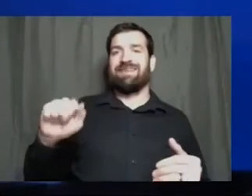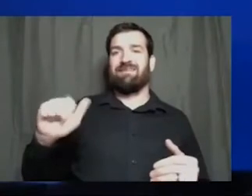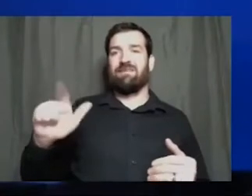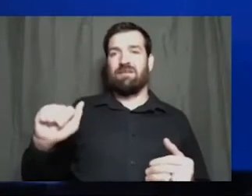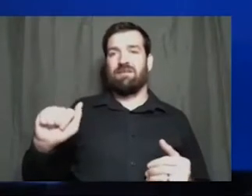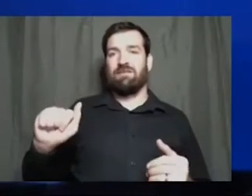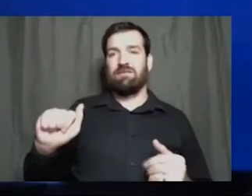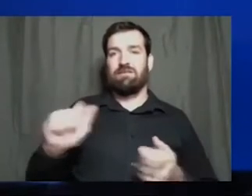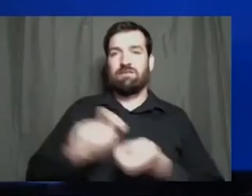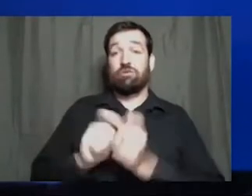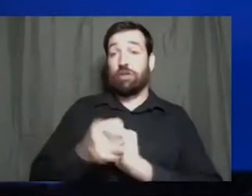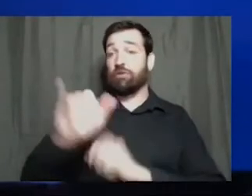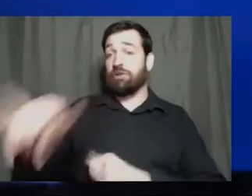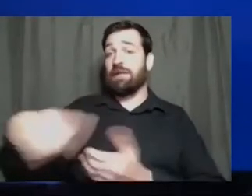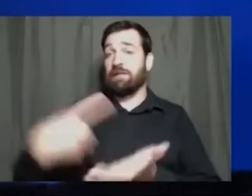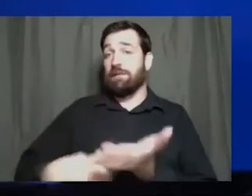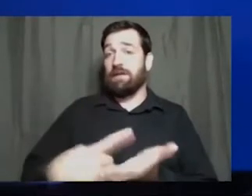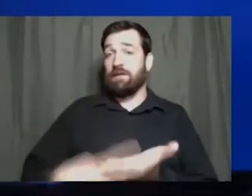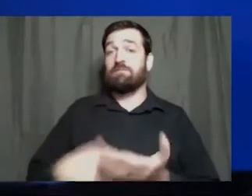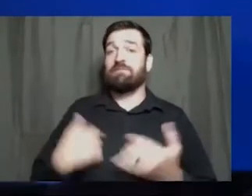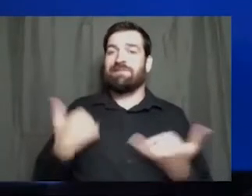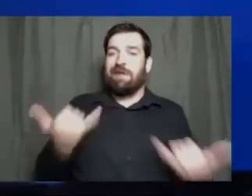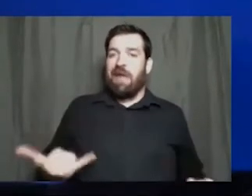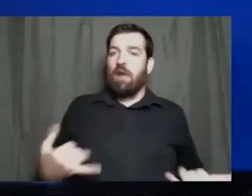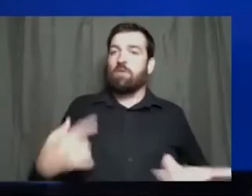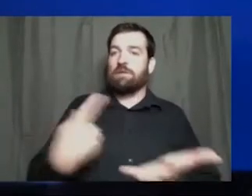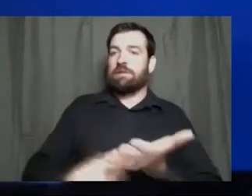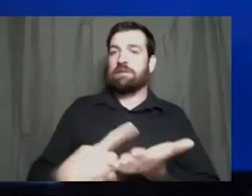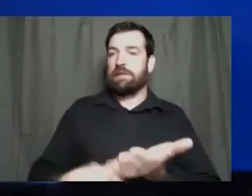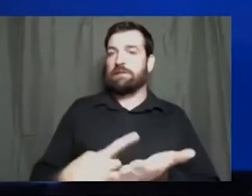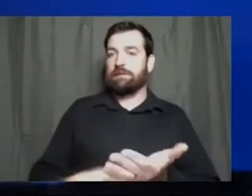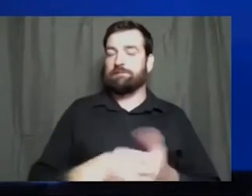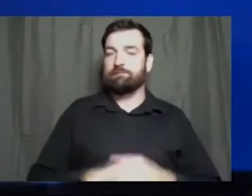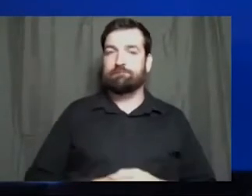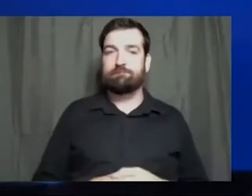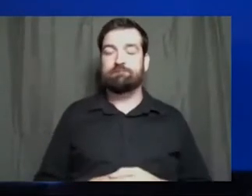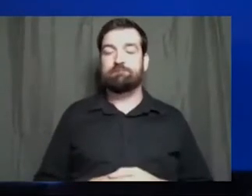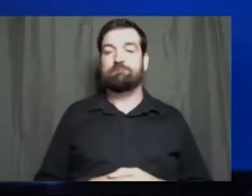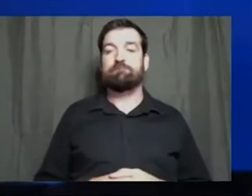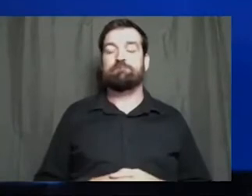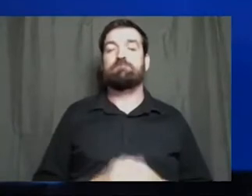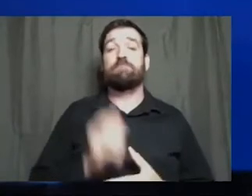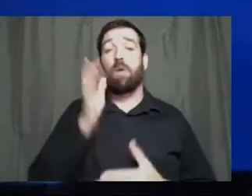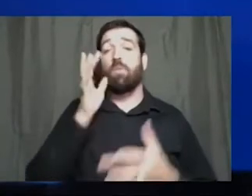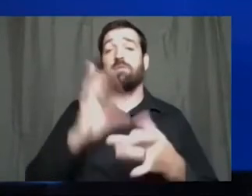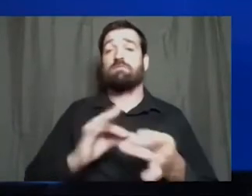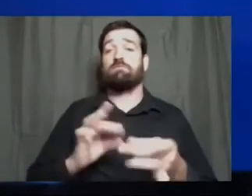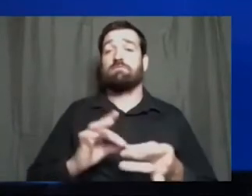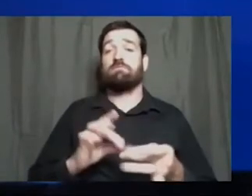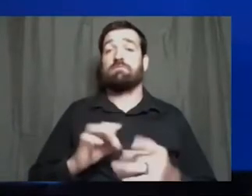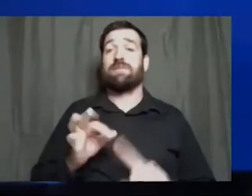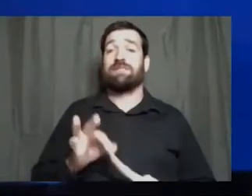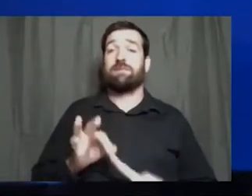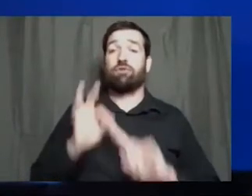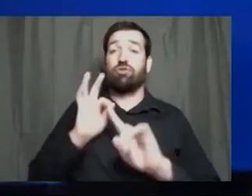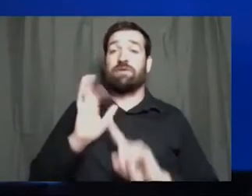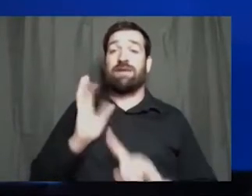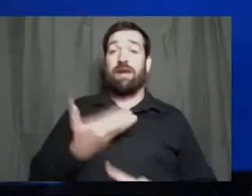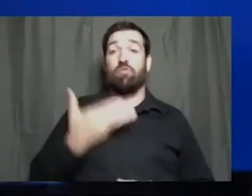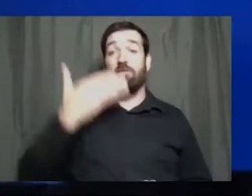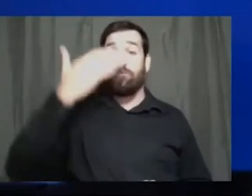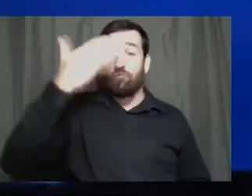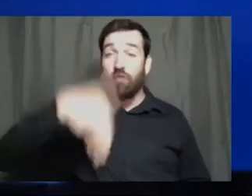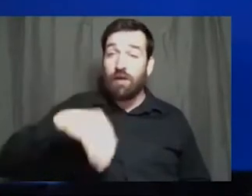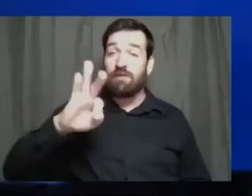now to talk about that. I will say that, especially in our front-facing staff, that is, people who